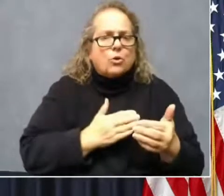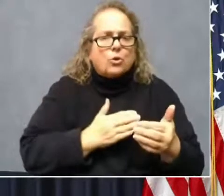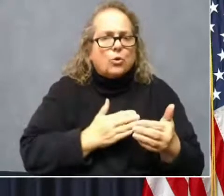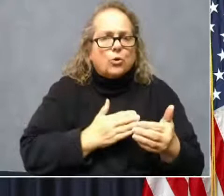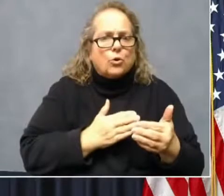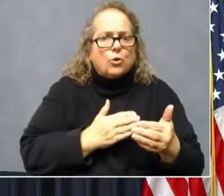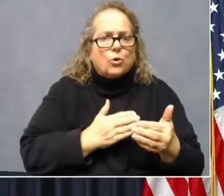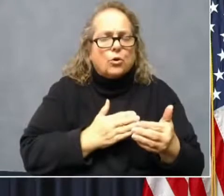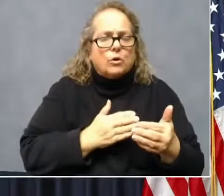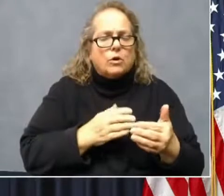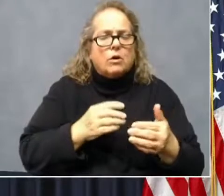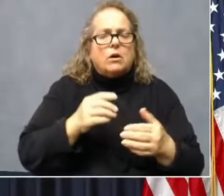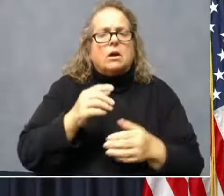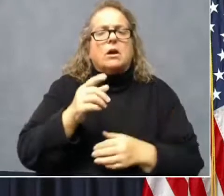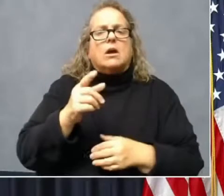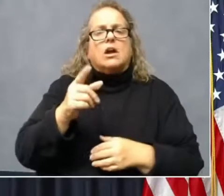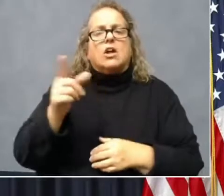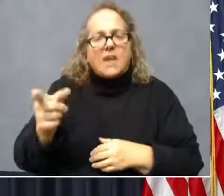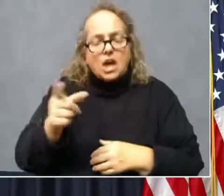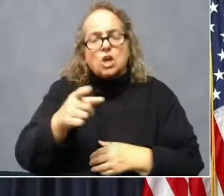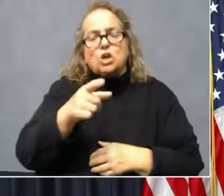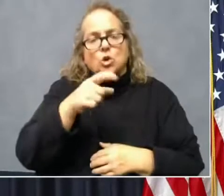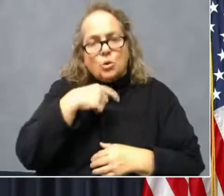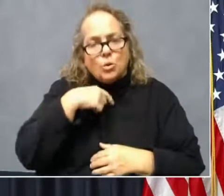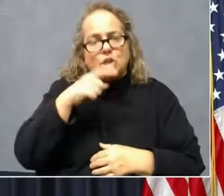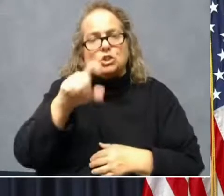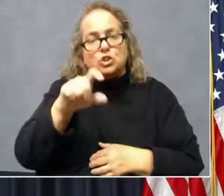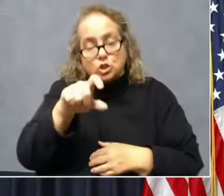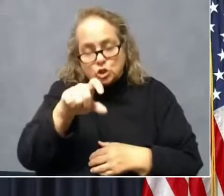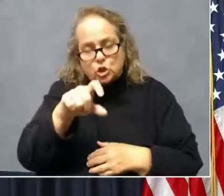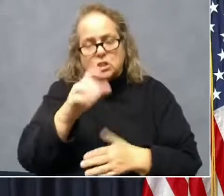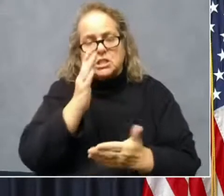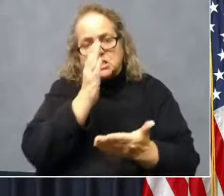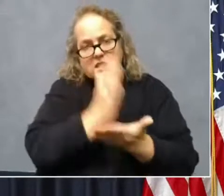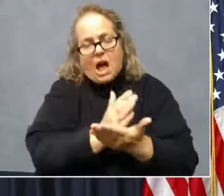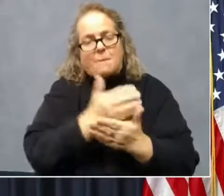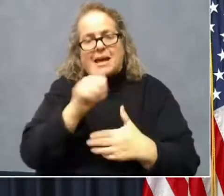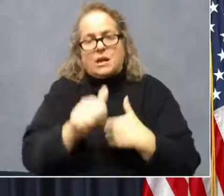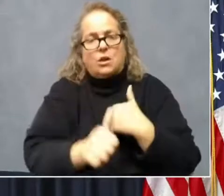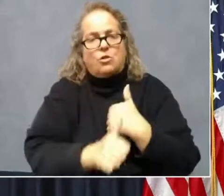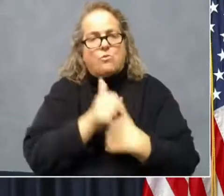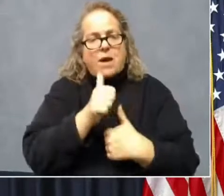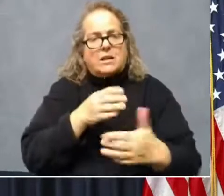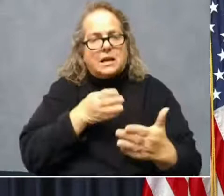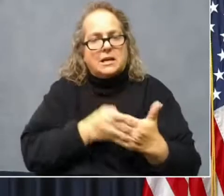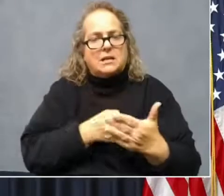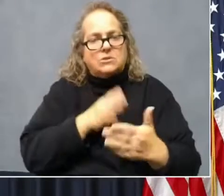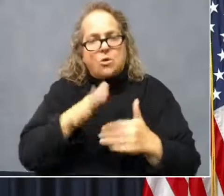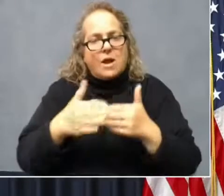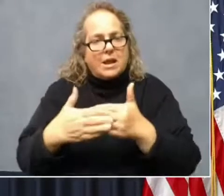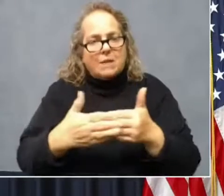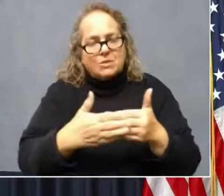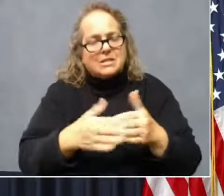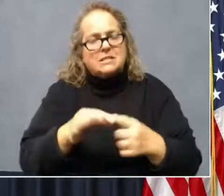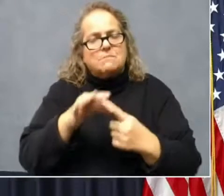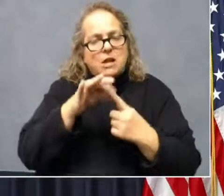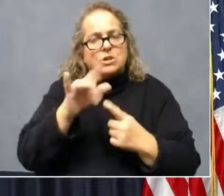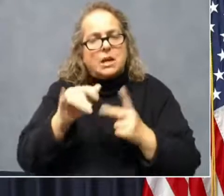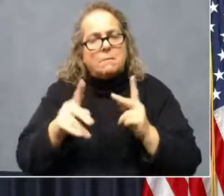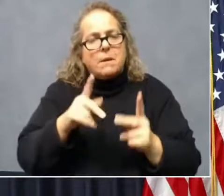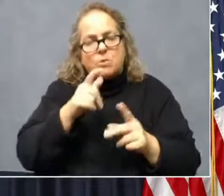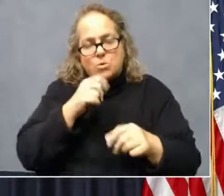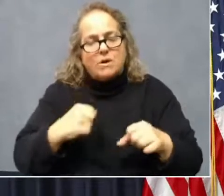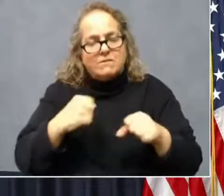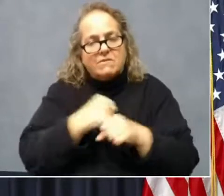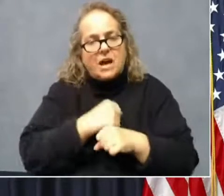taking, you should condemn threats made against your neighbor, especially those fighting this in the front lines, and you should do